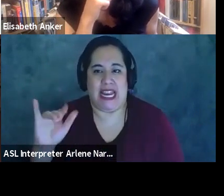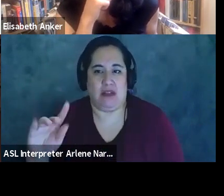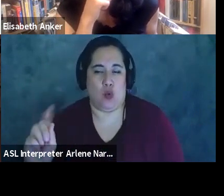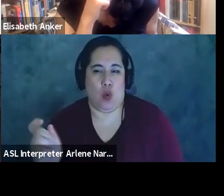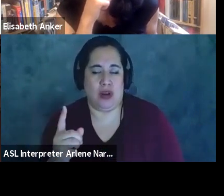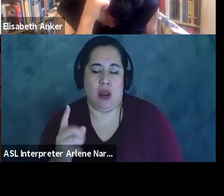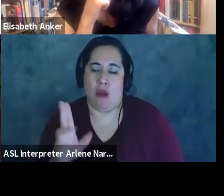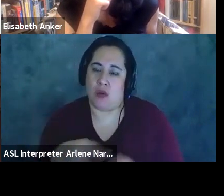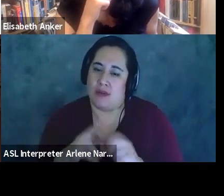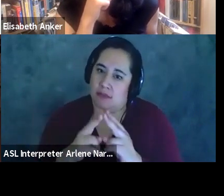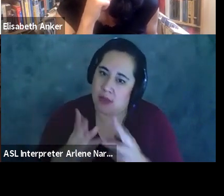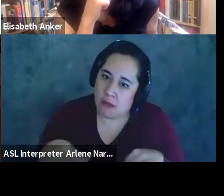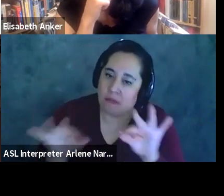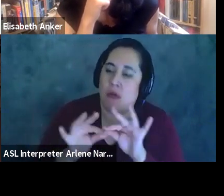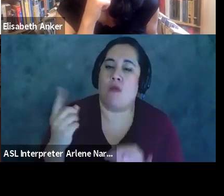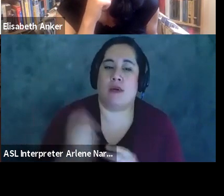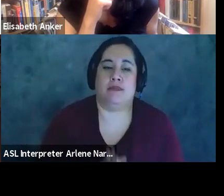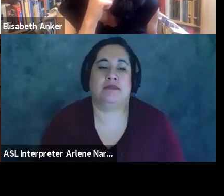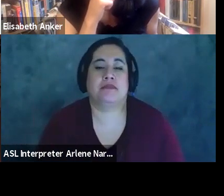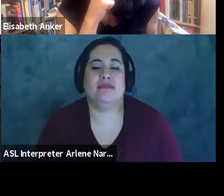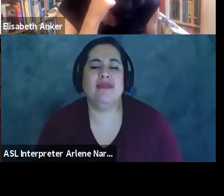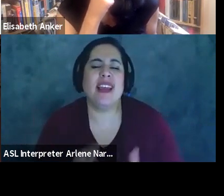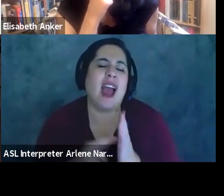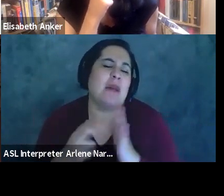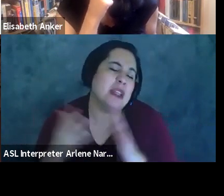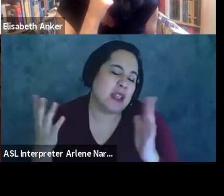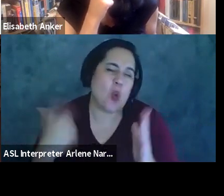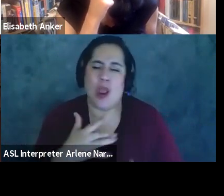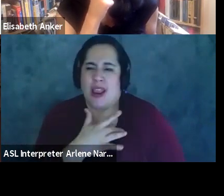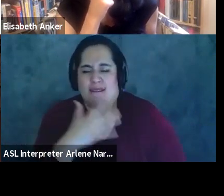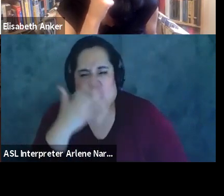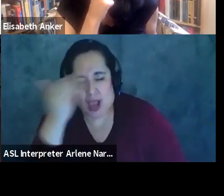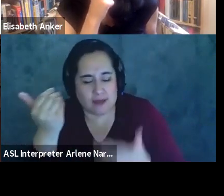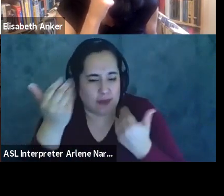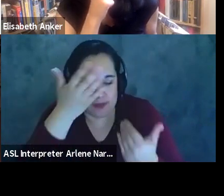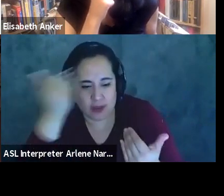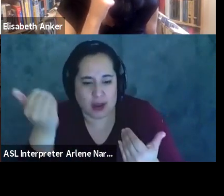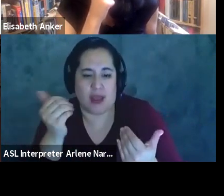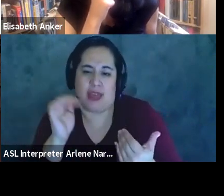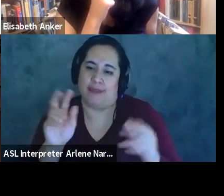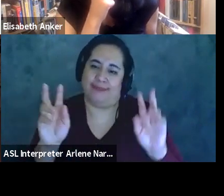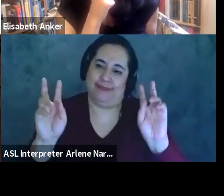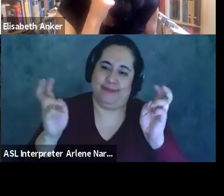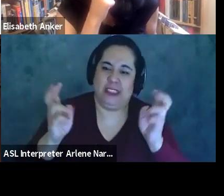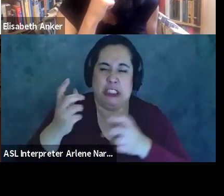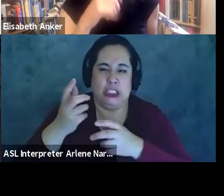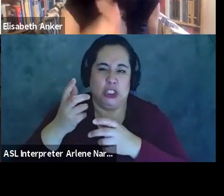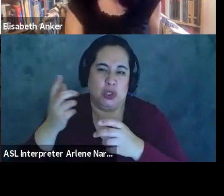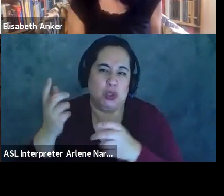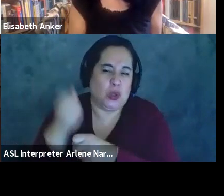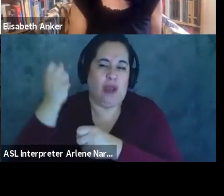a very important one. I mean, we tend to forget that the so-called triumph